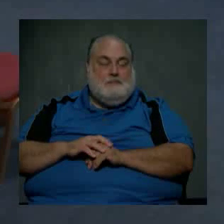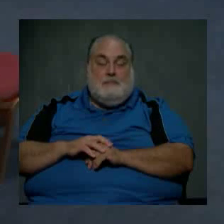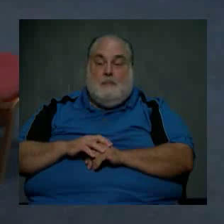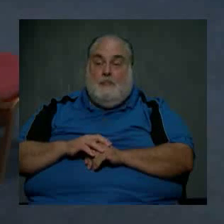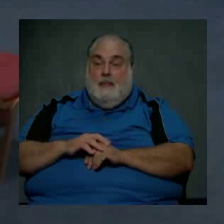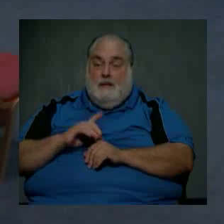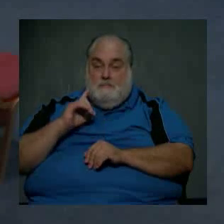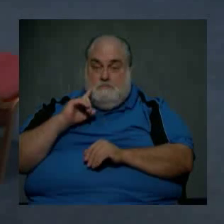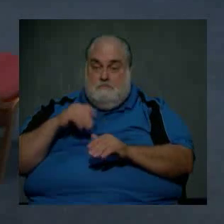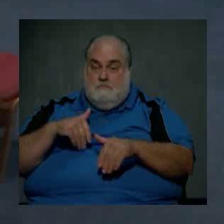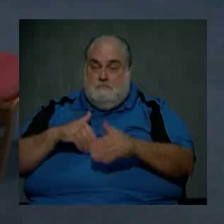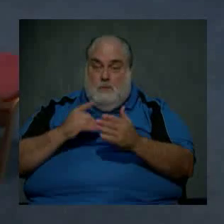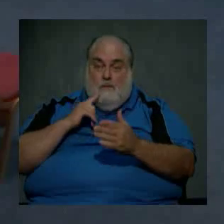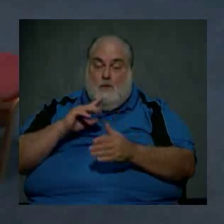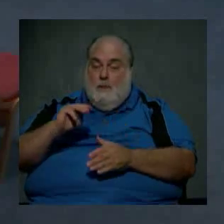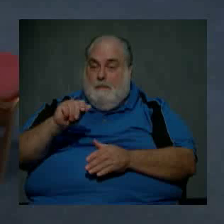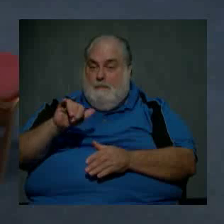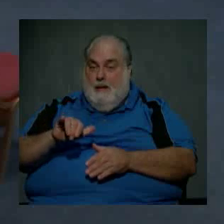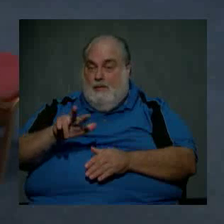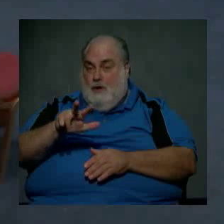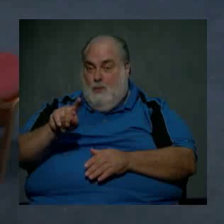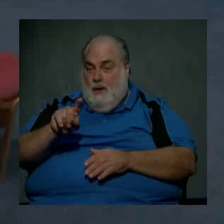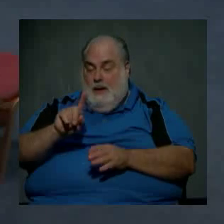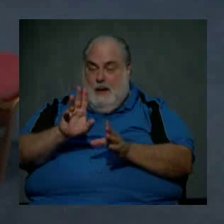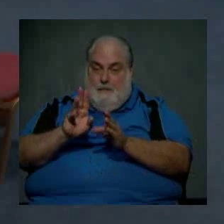motion for the minutes for the May 31st meeting?